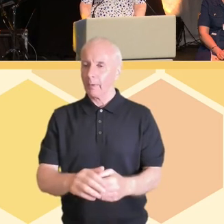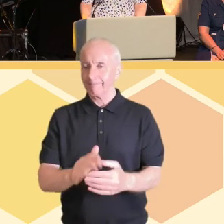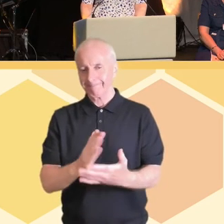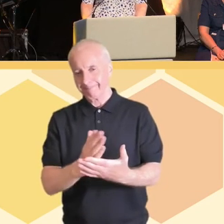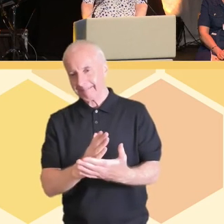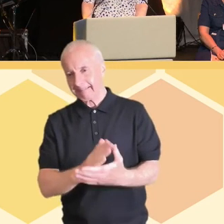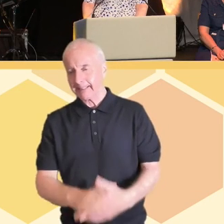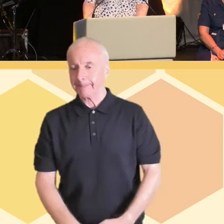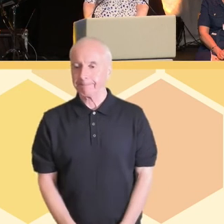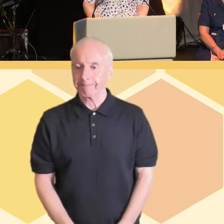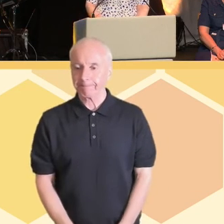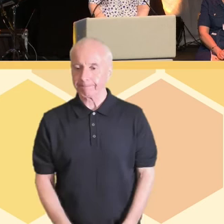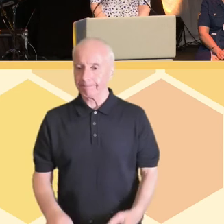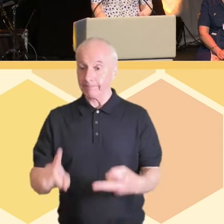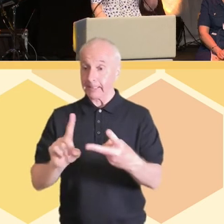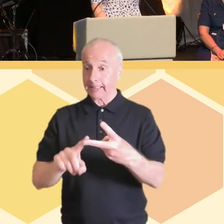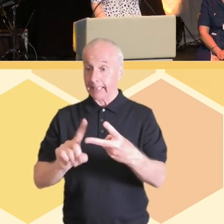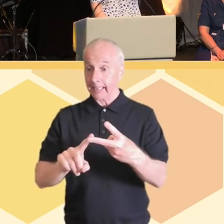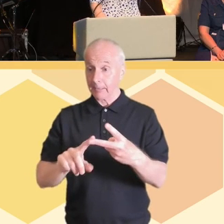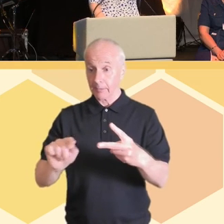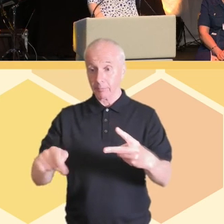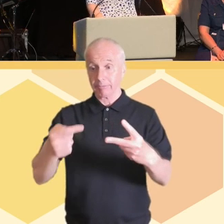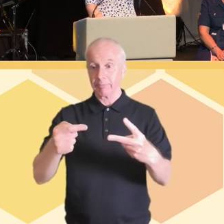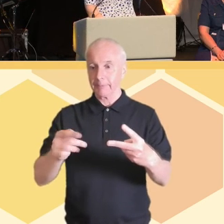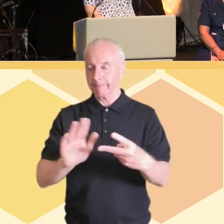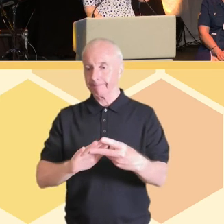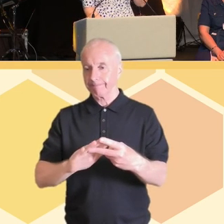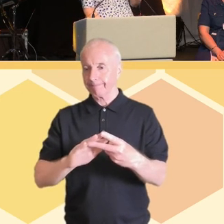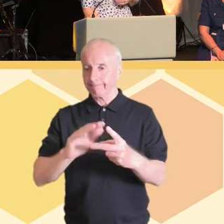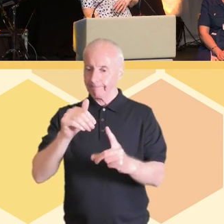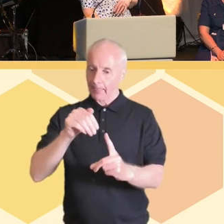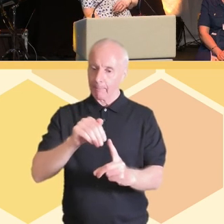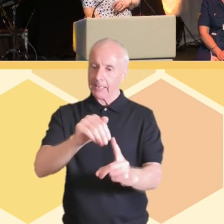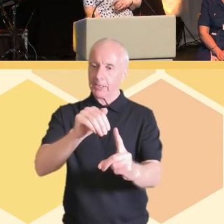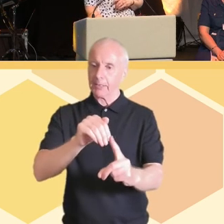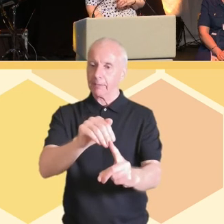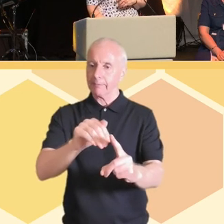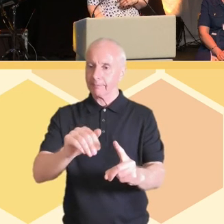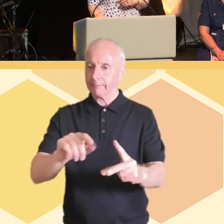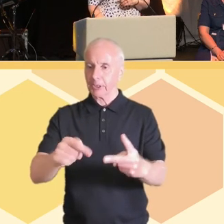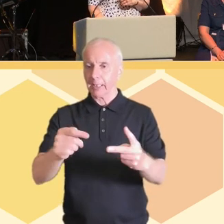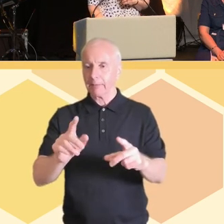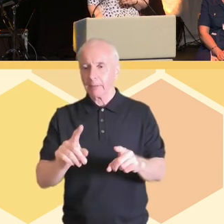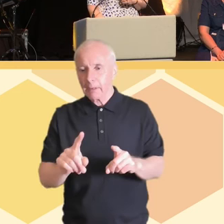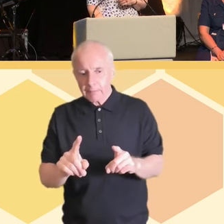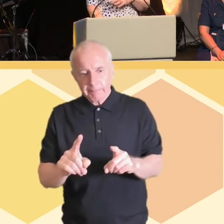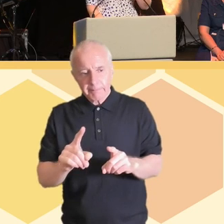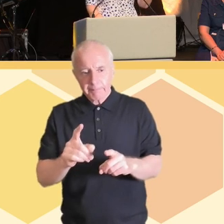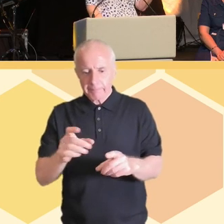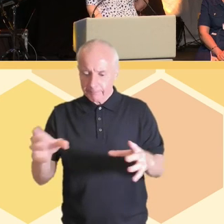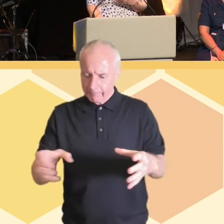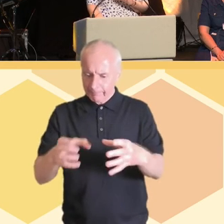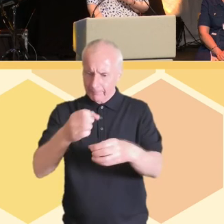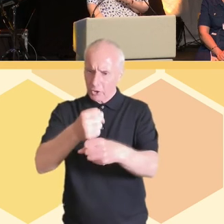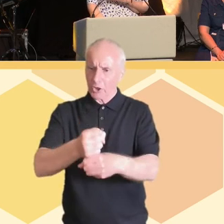My next challenge, I think, for us is the mission challenge. What does church look like now? And again, I